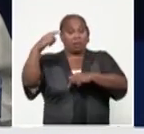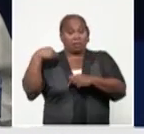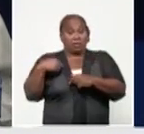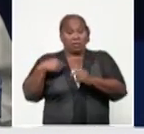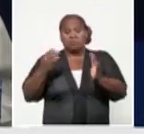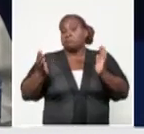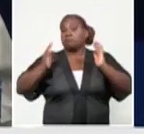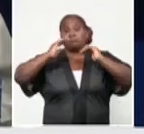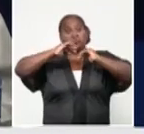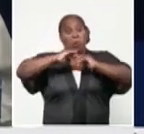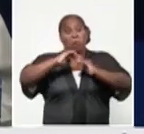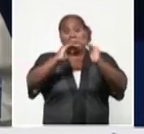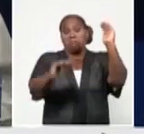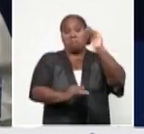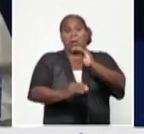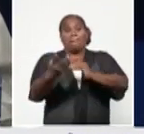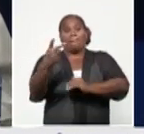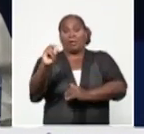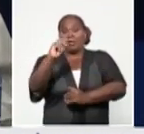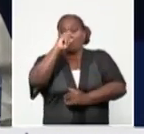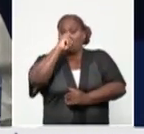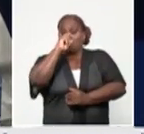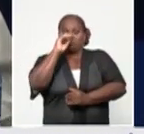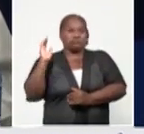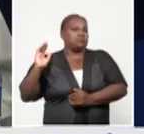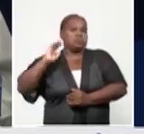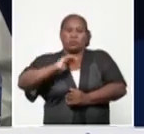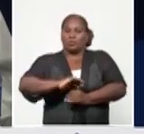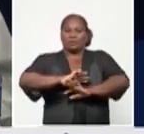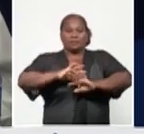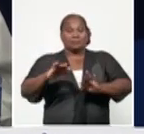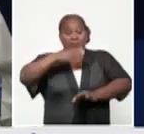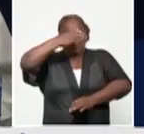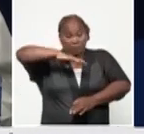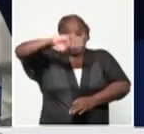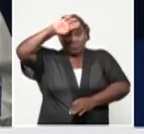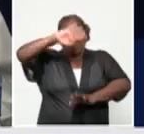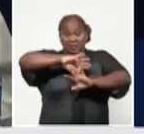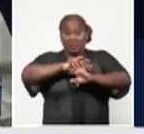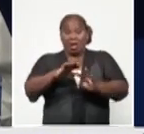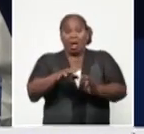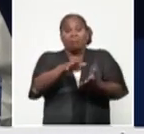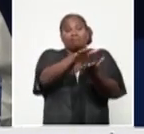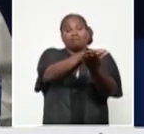or people under the age of 20 tested positive for the virus yesterday.